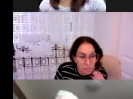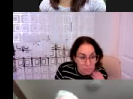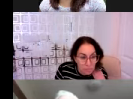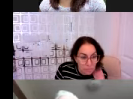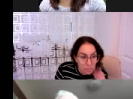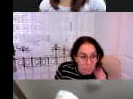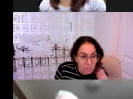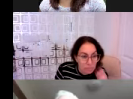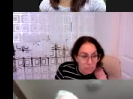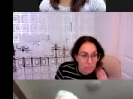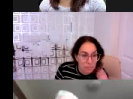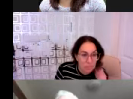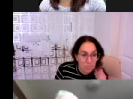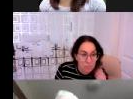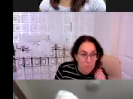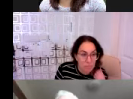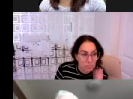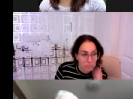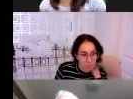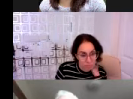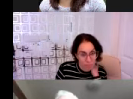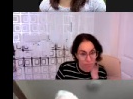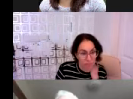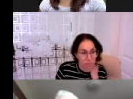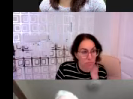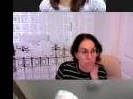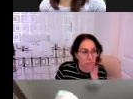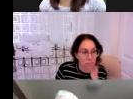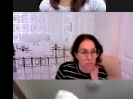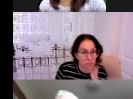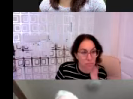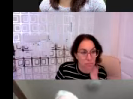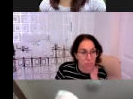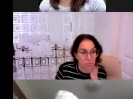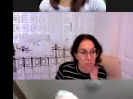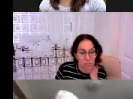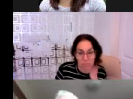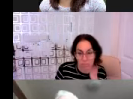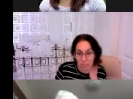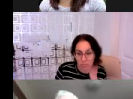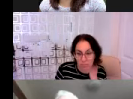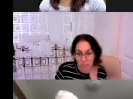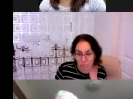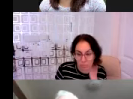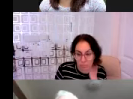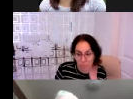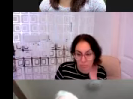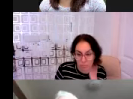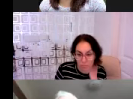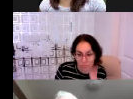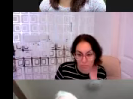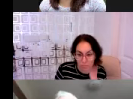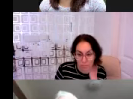in red, the older subjects shown in blue, the full sample with error bars is shown here in purple. You can see